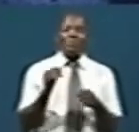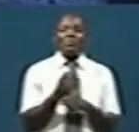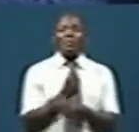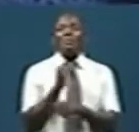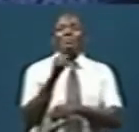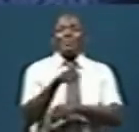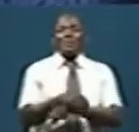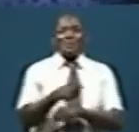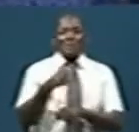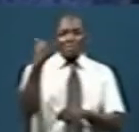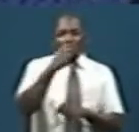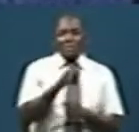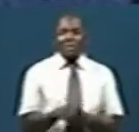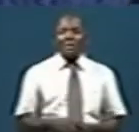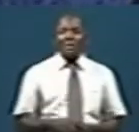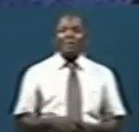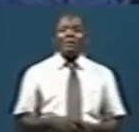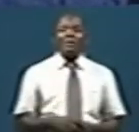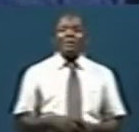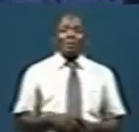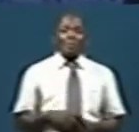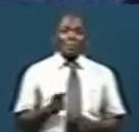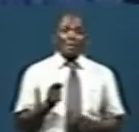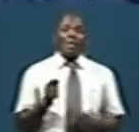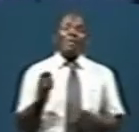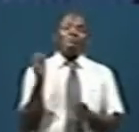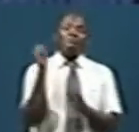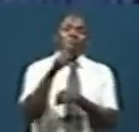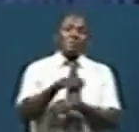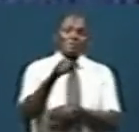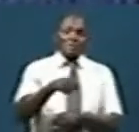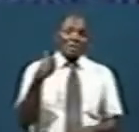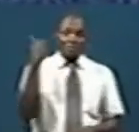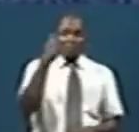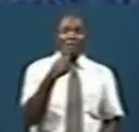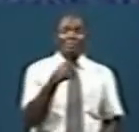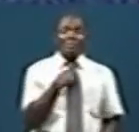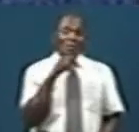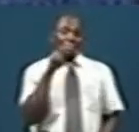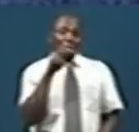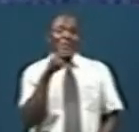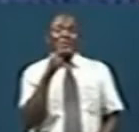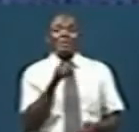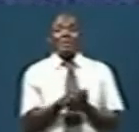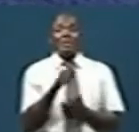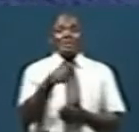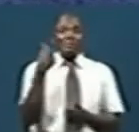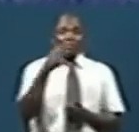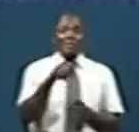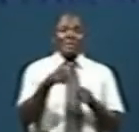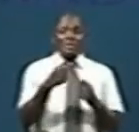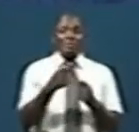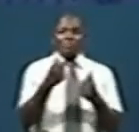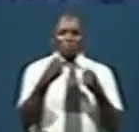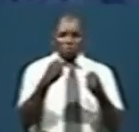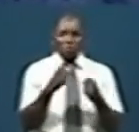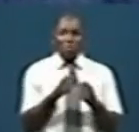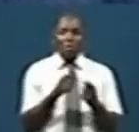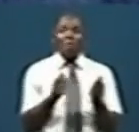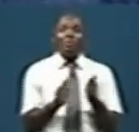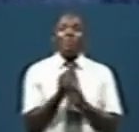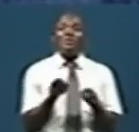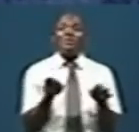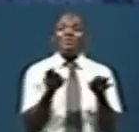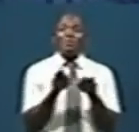have respect for that particular team. And as you said, South Africa is a good team, and the most important thing is